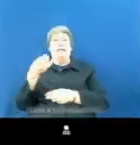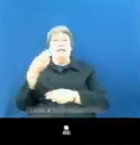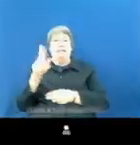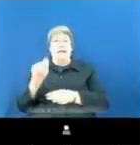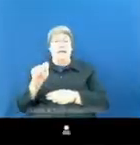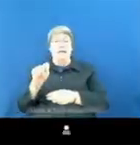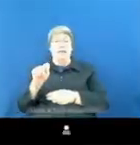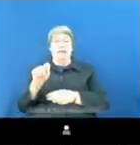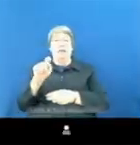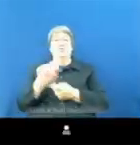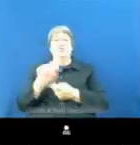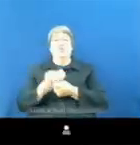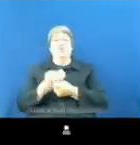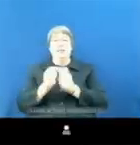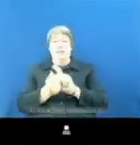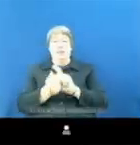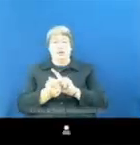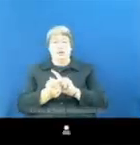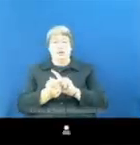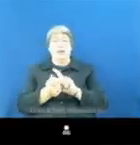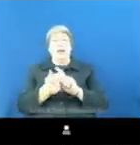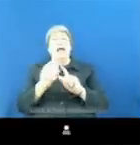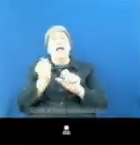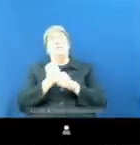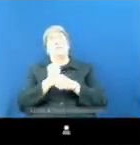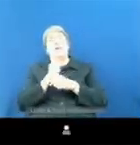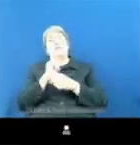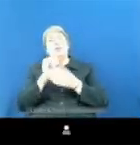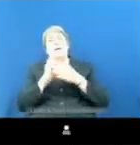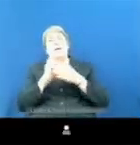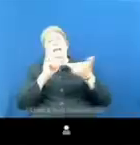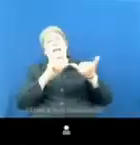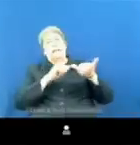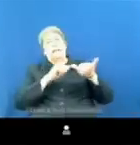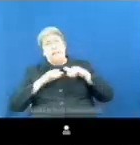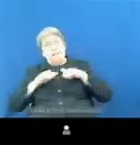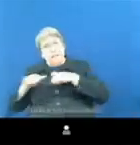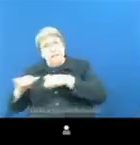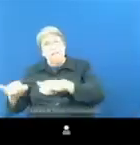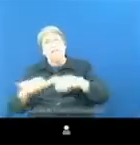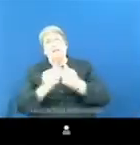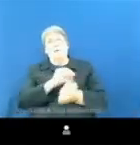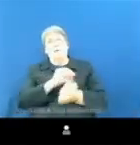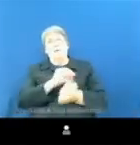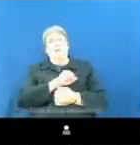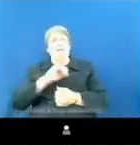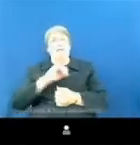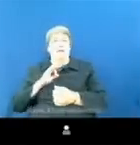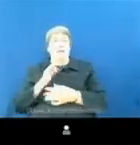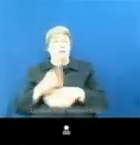that consistency in staffing is very important, but sometimes it's not permitted.